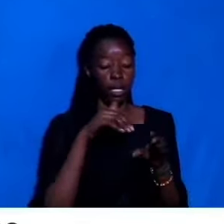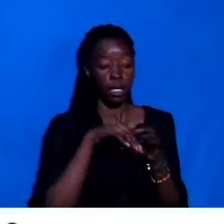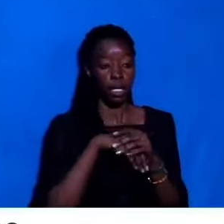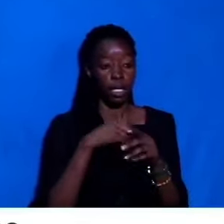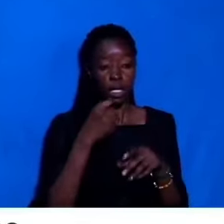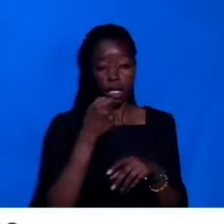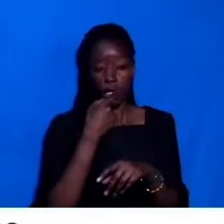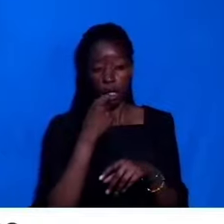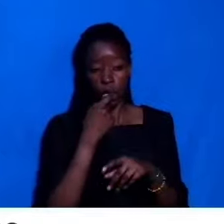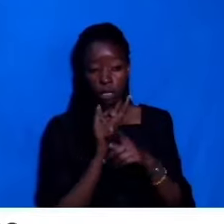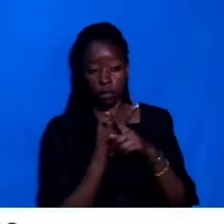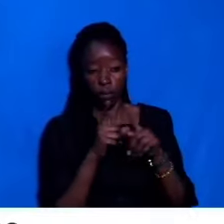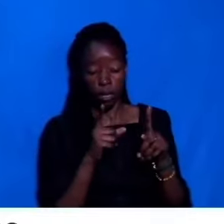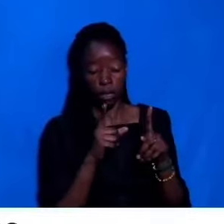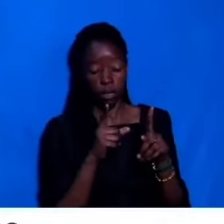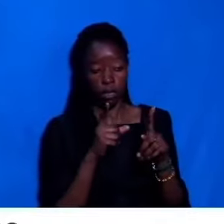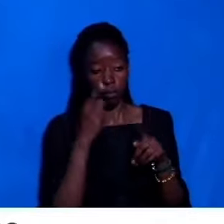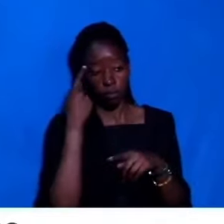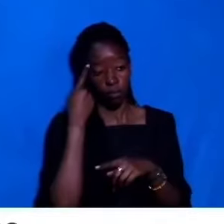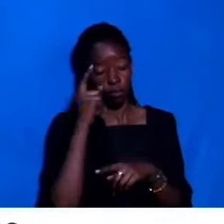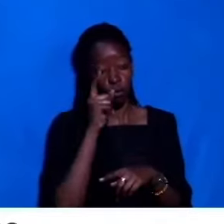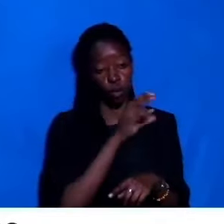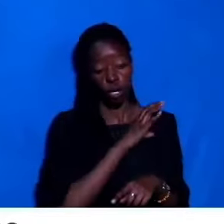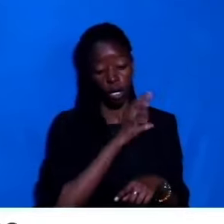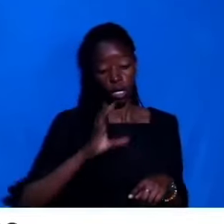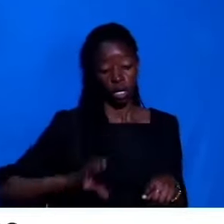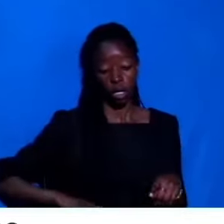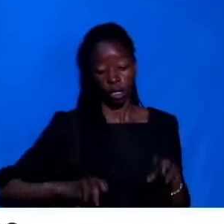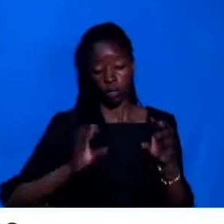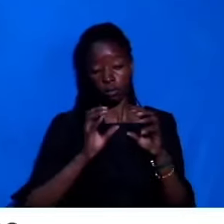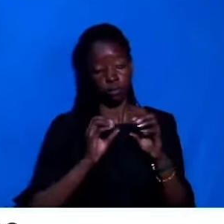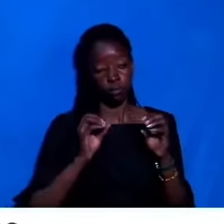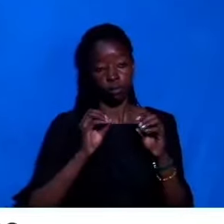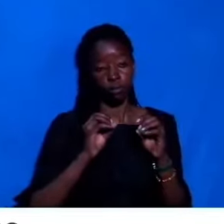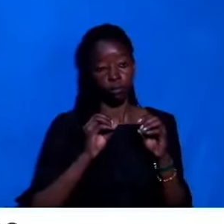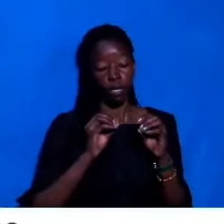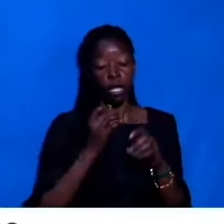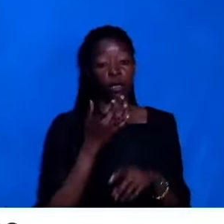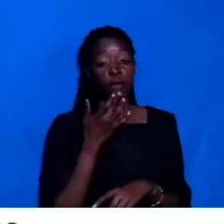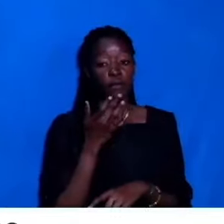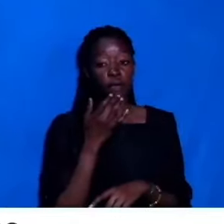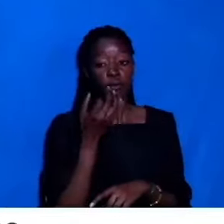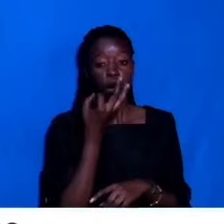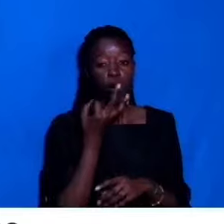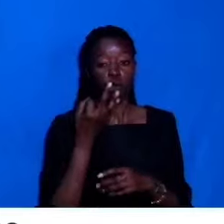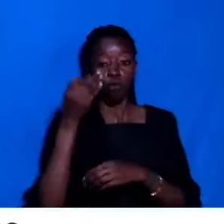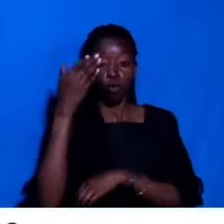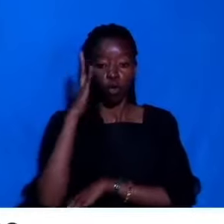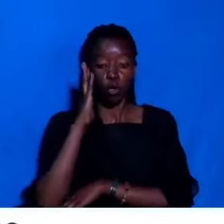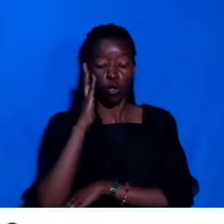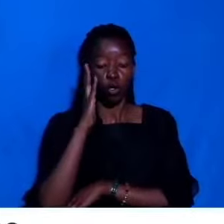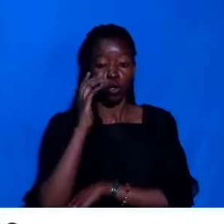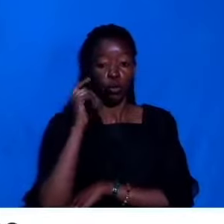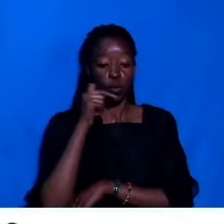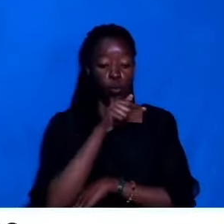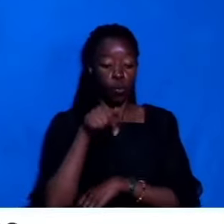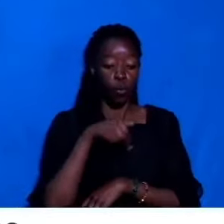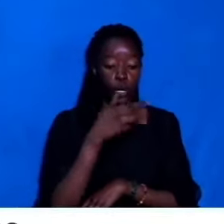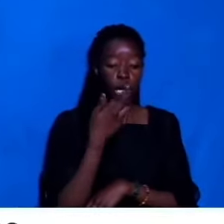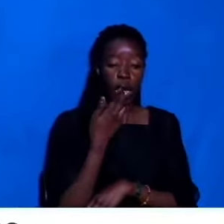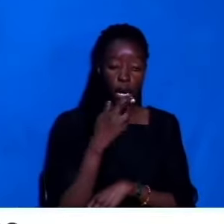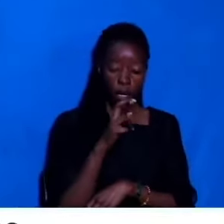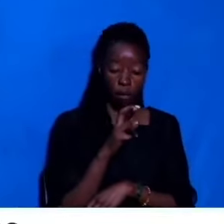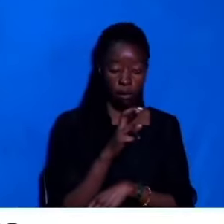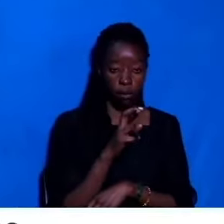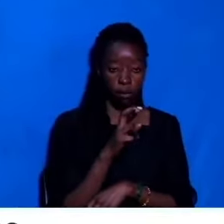for Christ. It's just by the favor of God that you are the way you are. He appreciated that there were many, many,